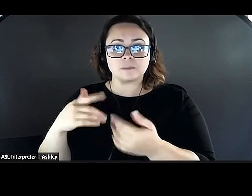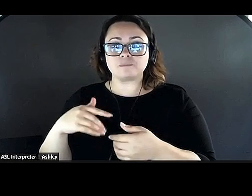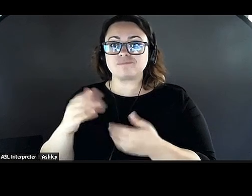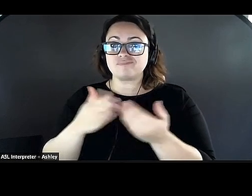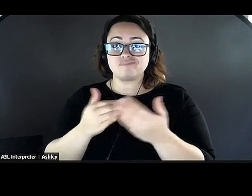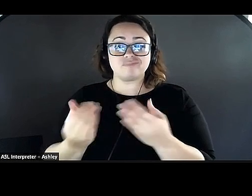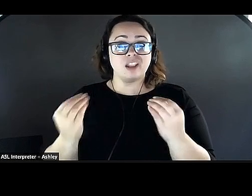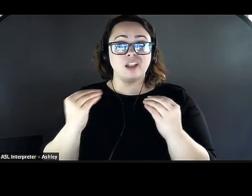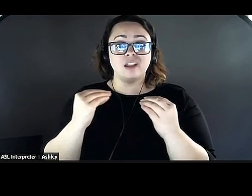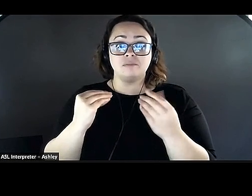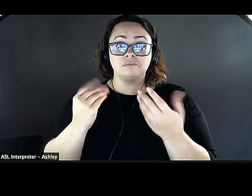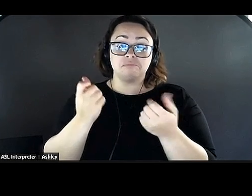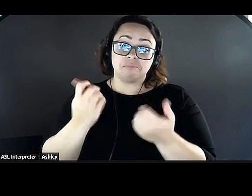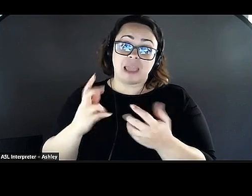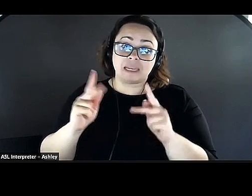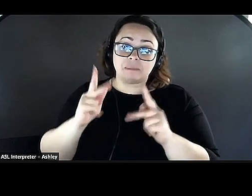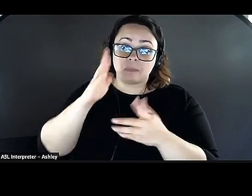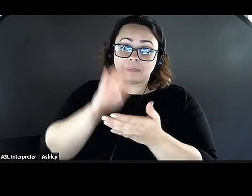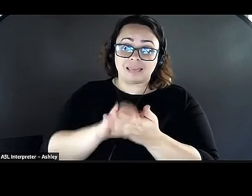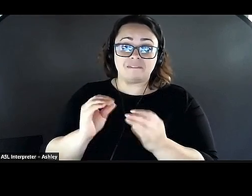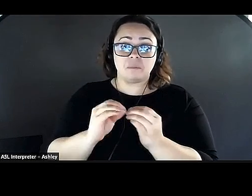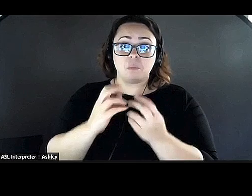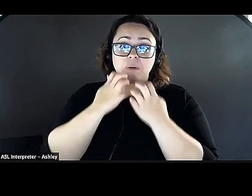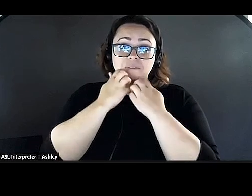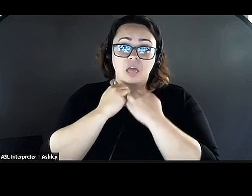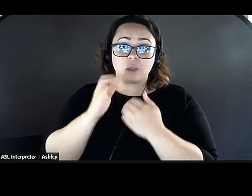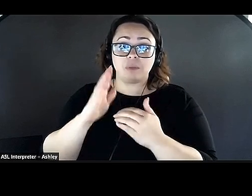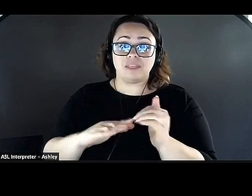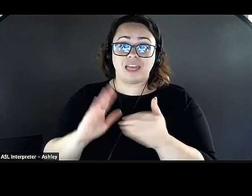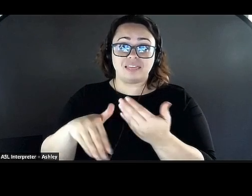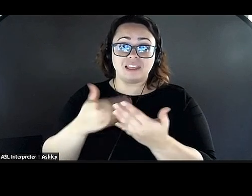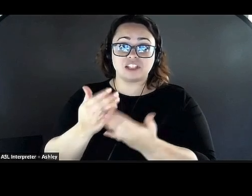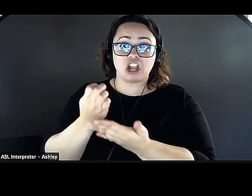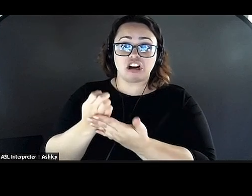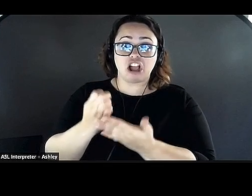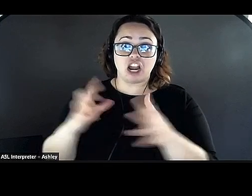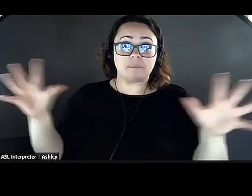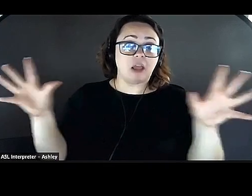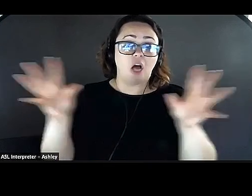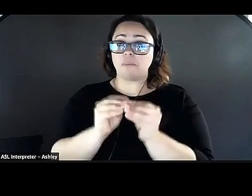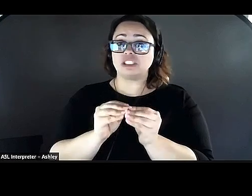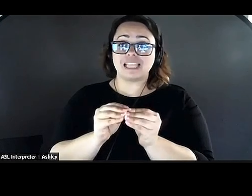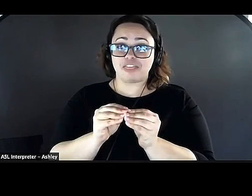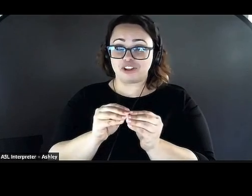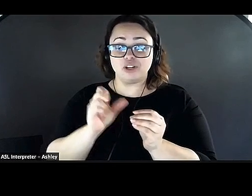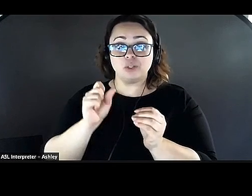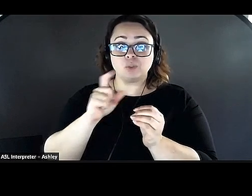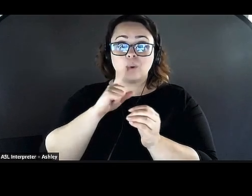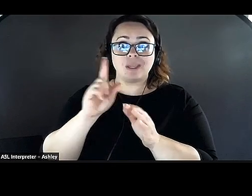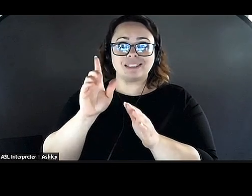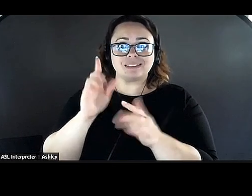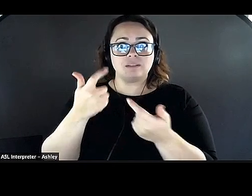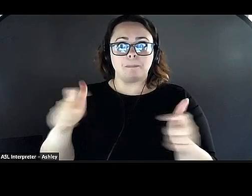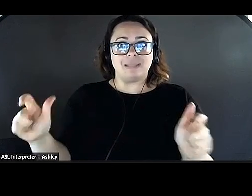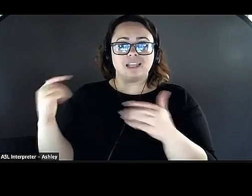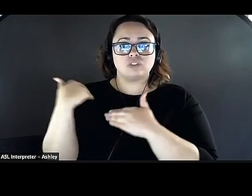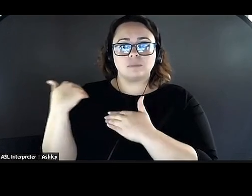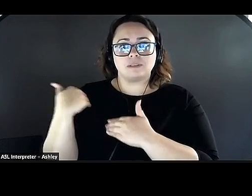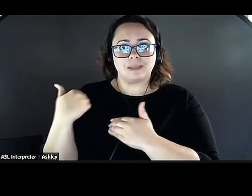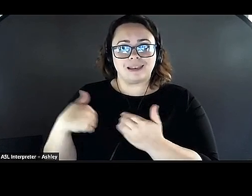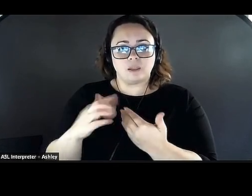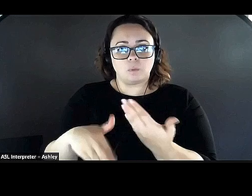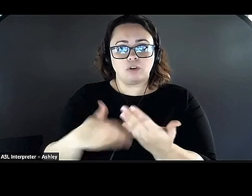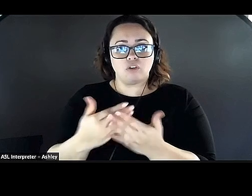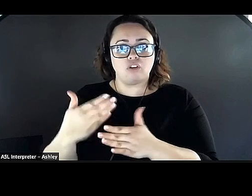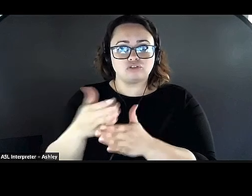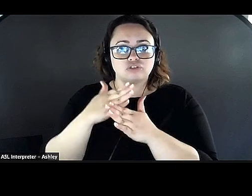more, many believe it's more valuable than our entire economy put together. So it's a great responsibility that we all collectively